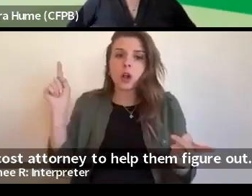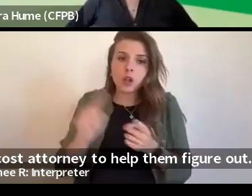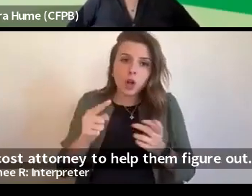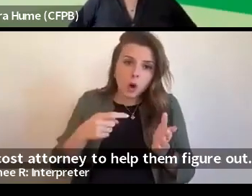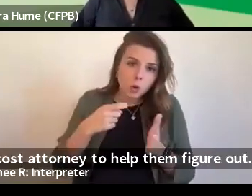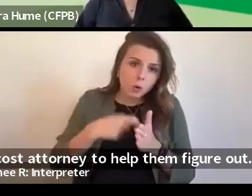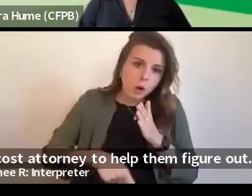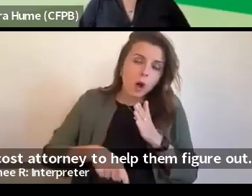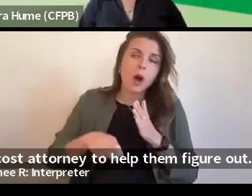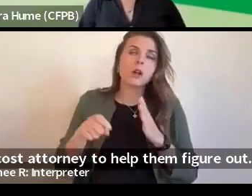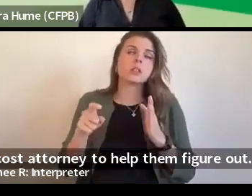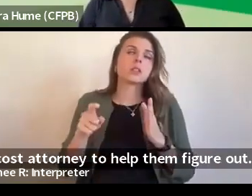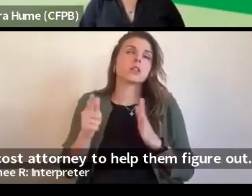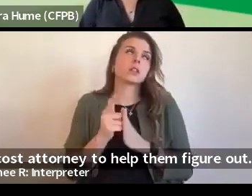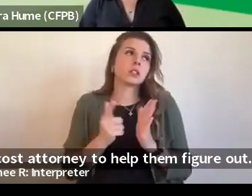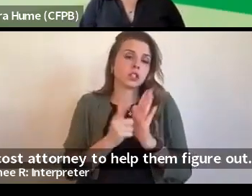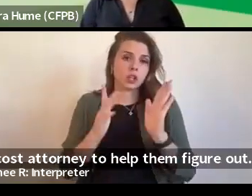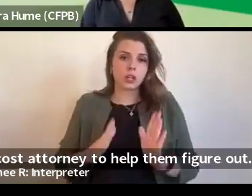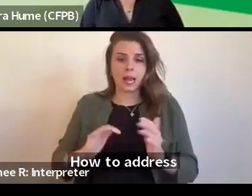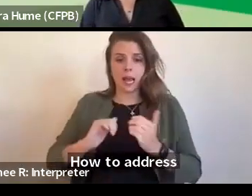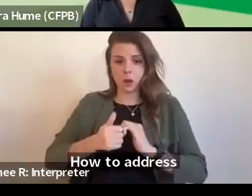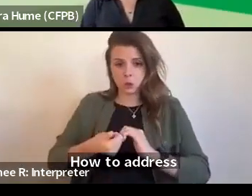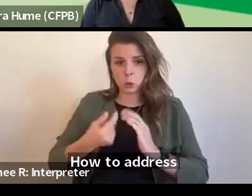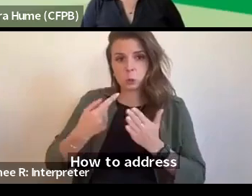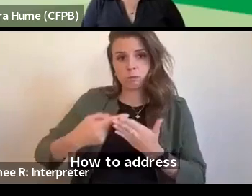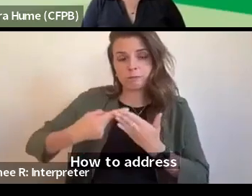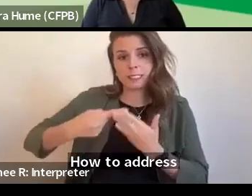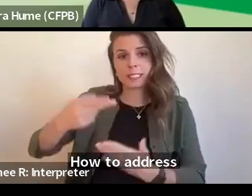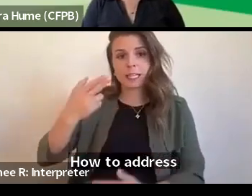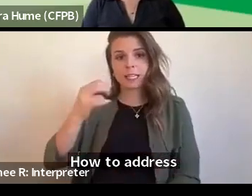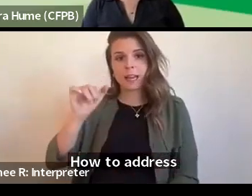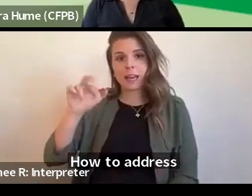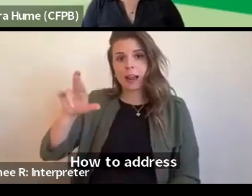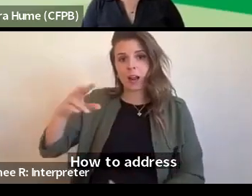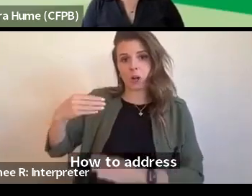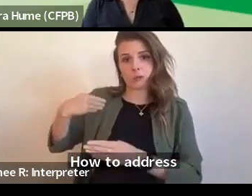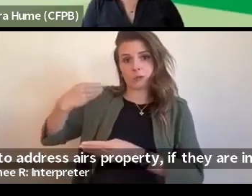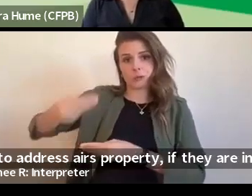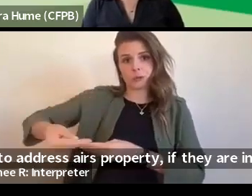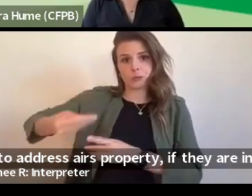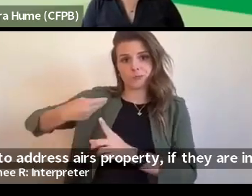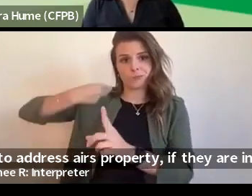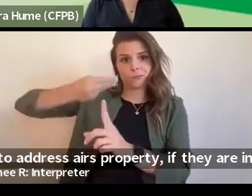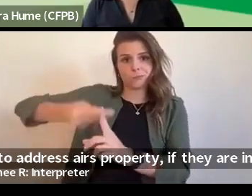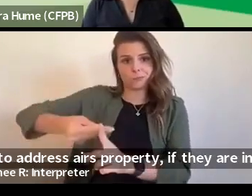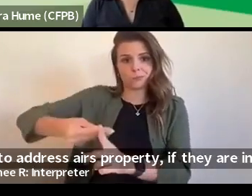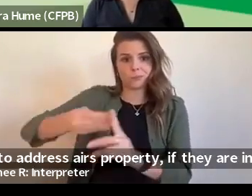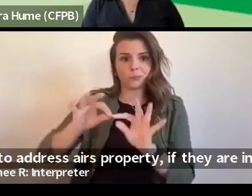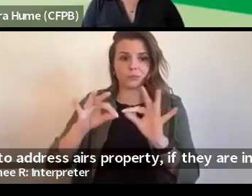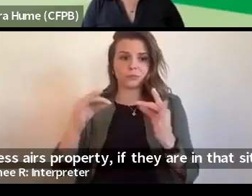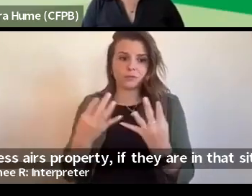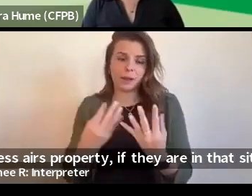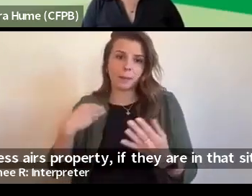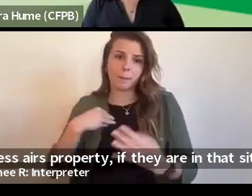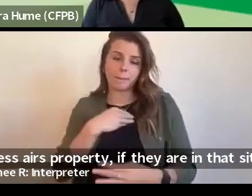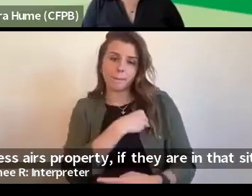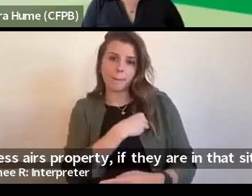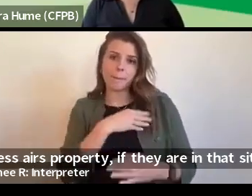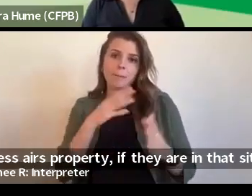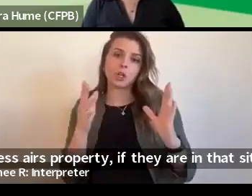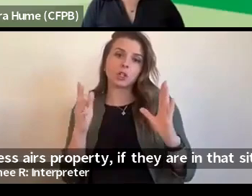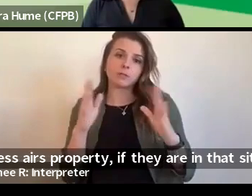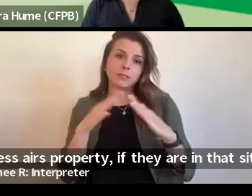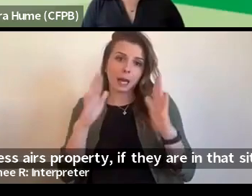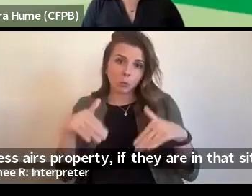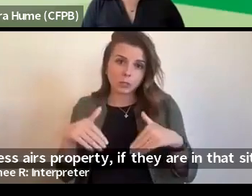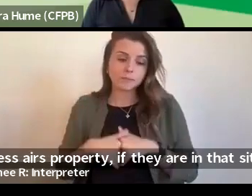address heirs property if they are in that situation. If they are not in that situation,